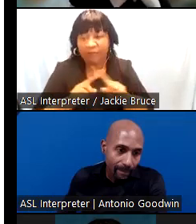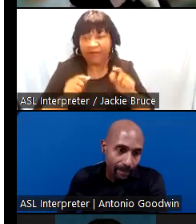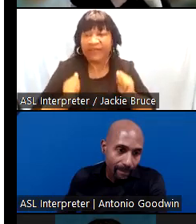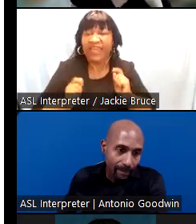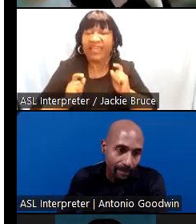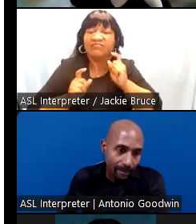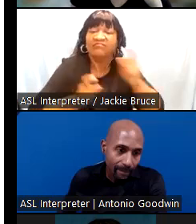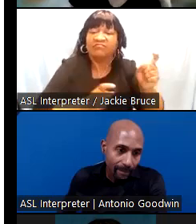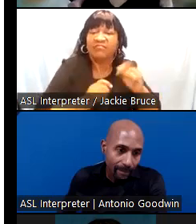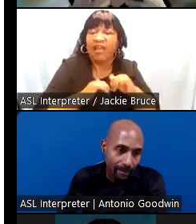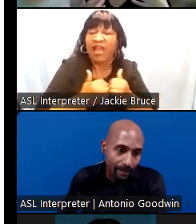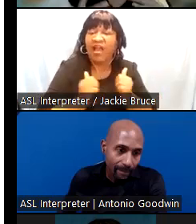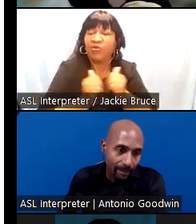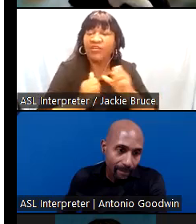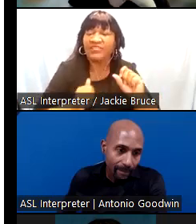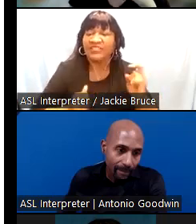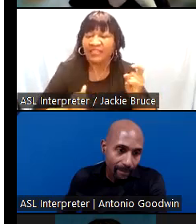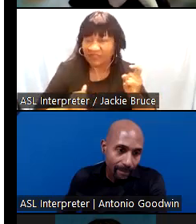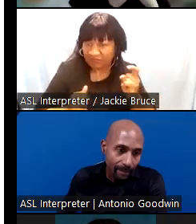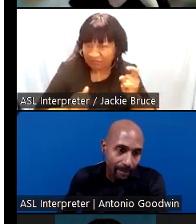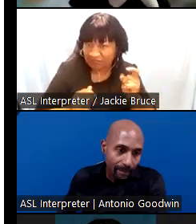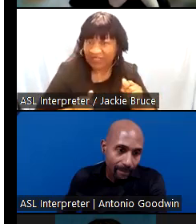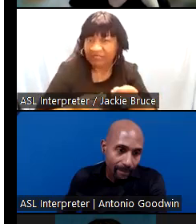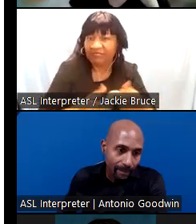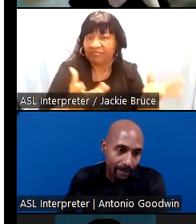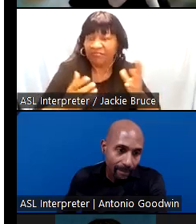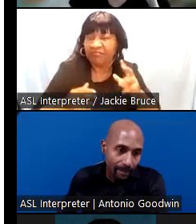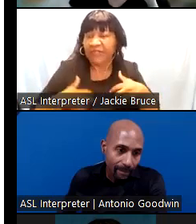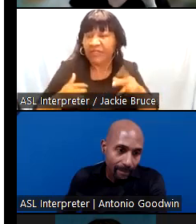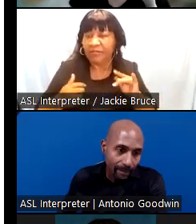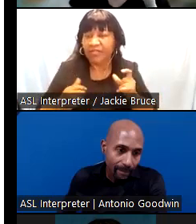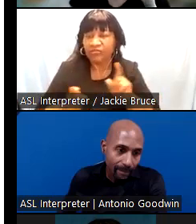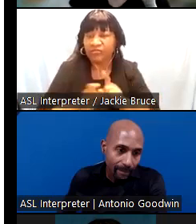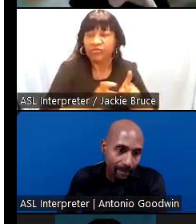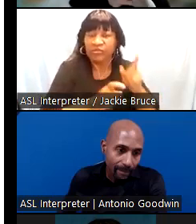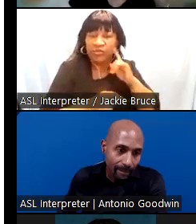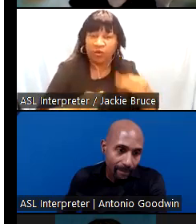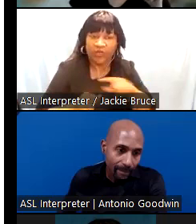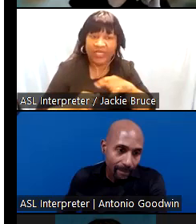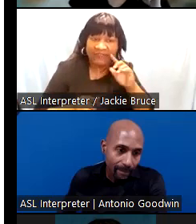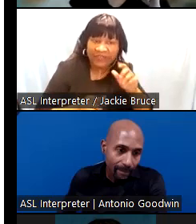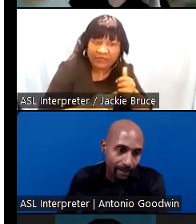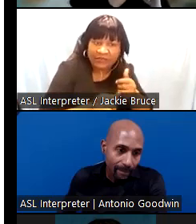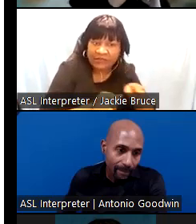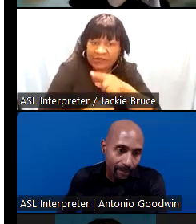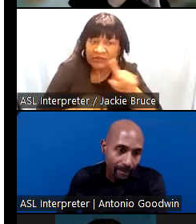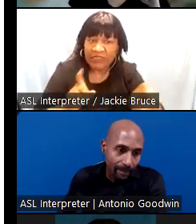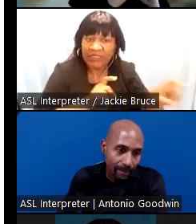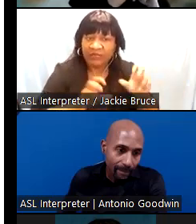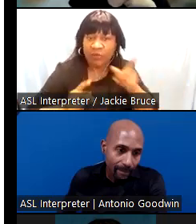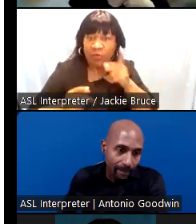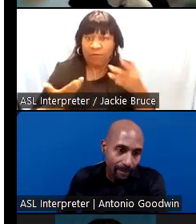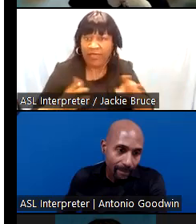that we want to get a handle on. So we are following up with folks who may have been exposed.